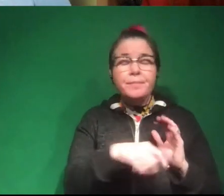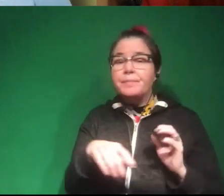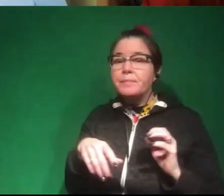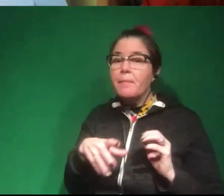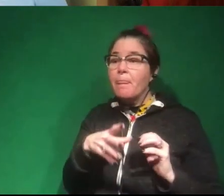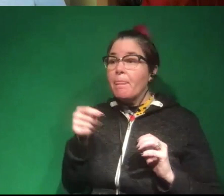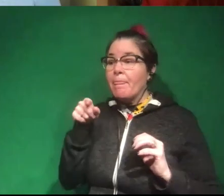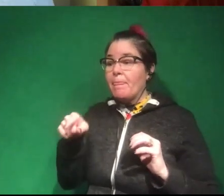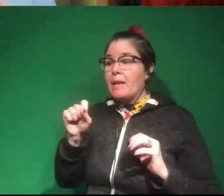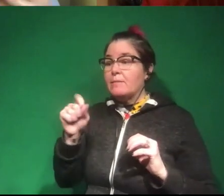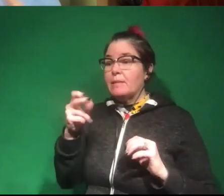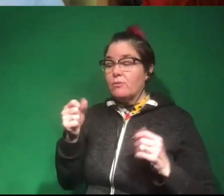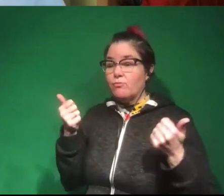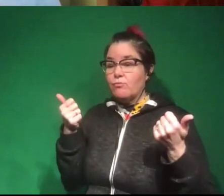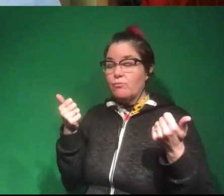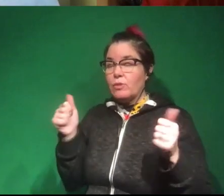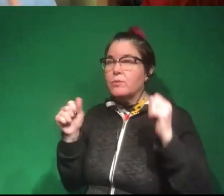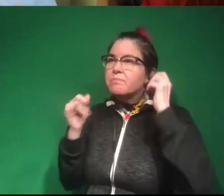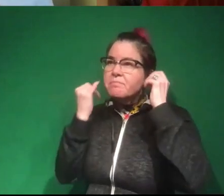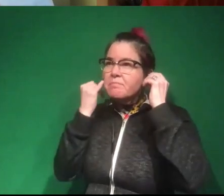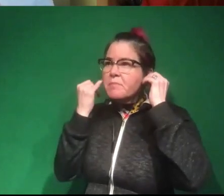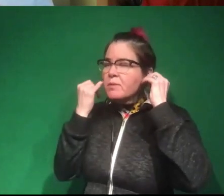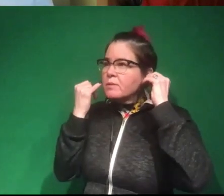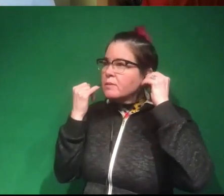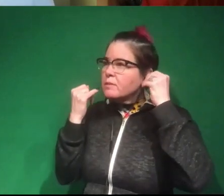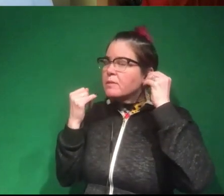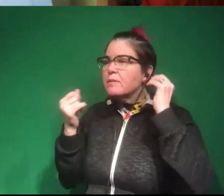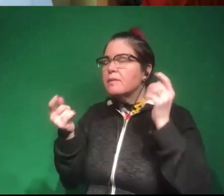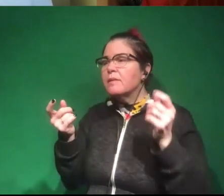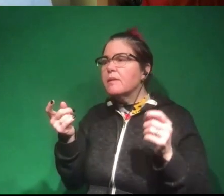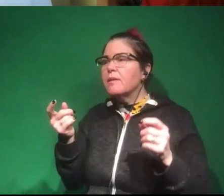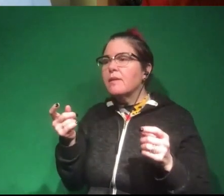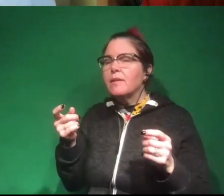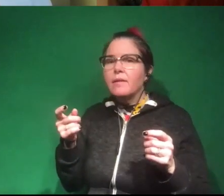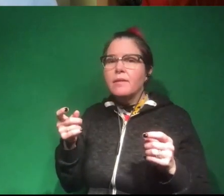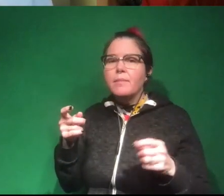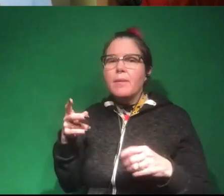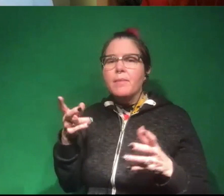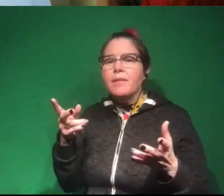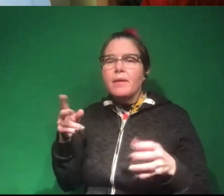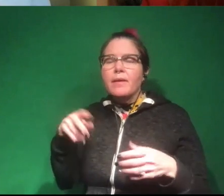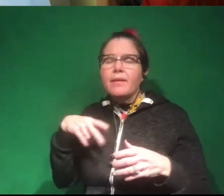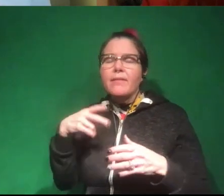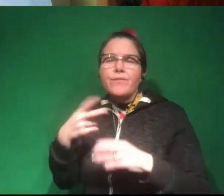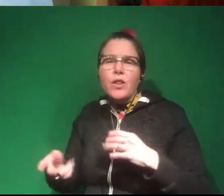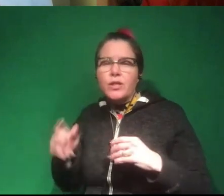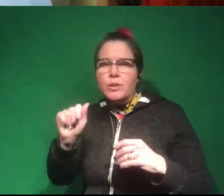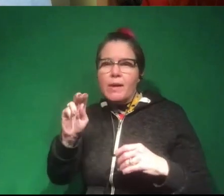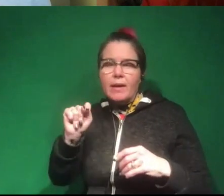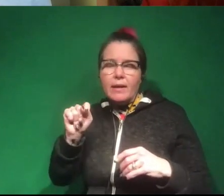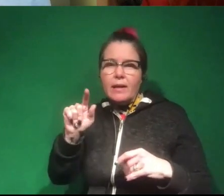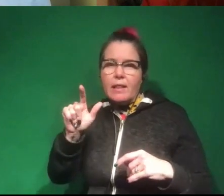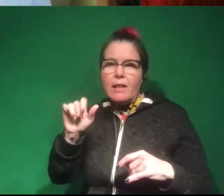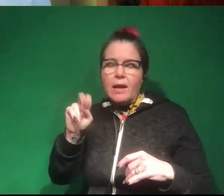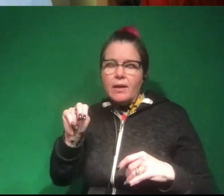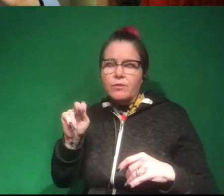this species tries to like, if there's, sometimes they can fall into antlion traps or other dangerous situations, they actually use it as an